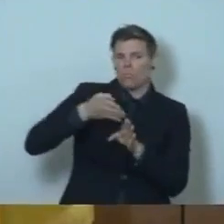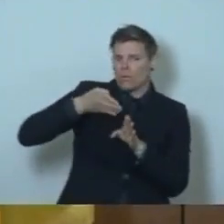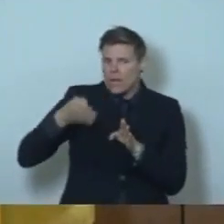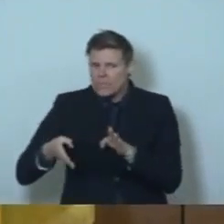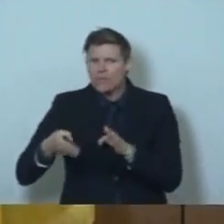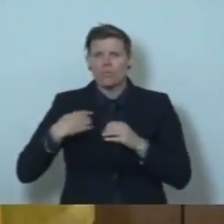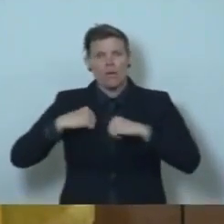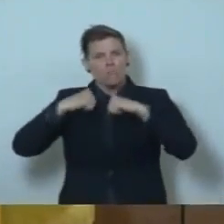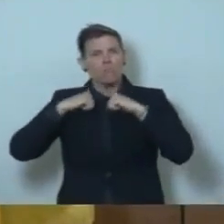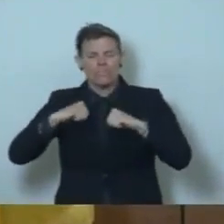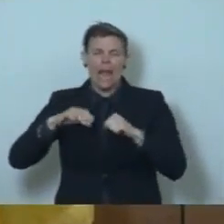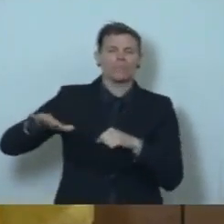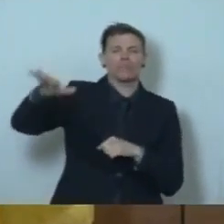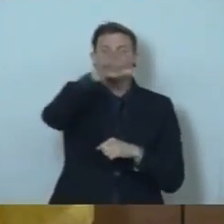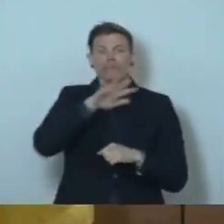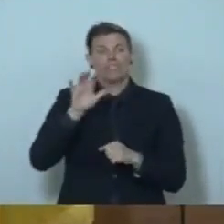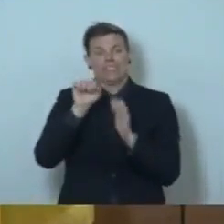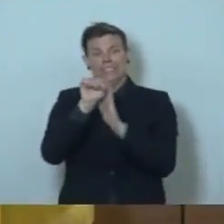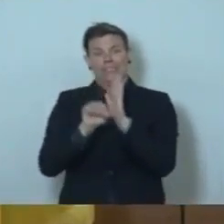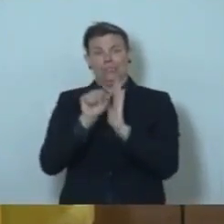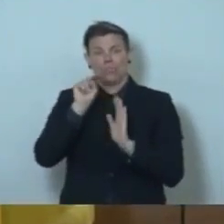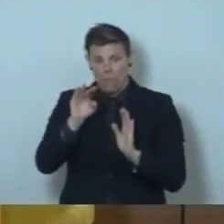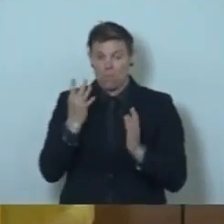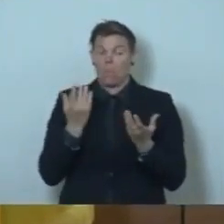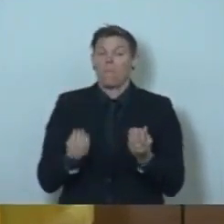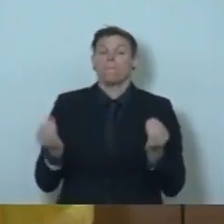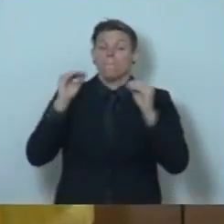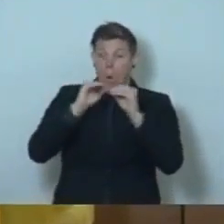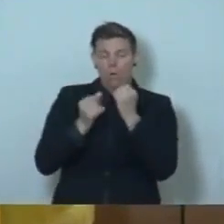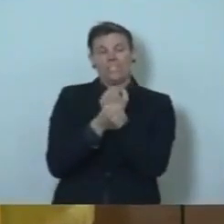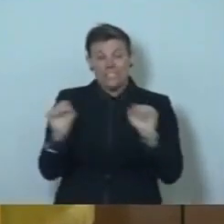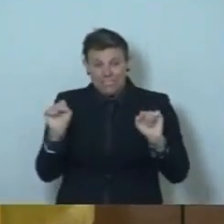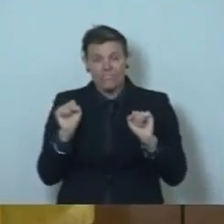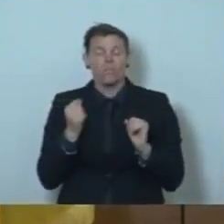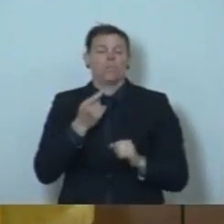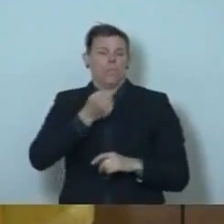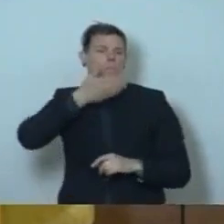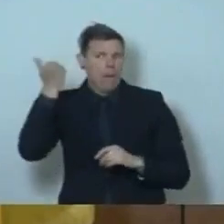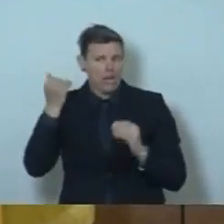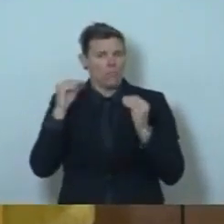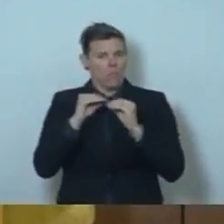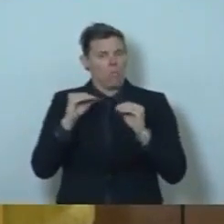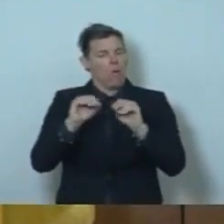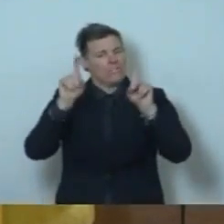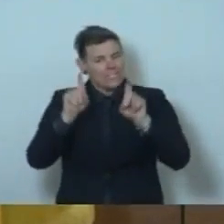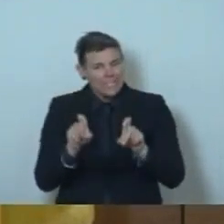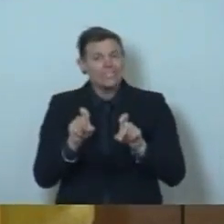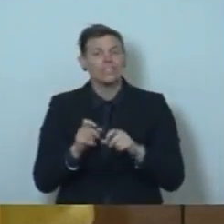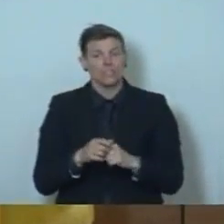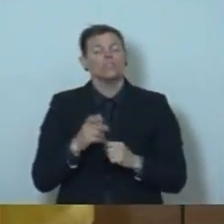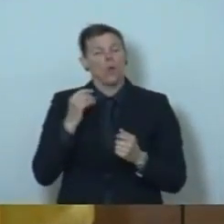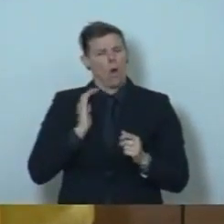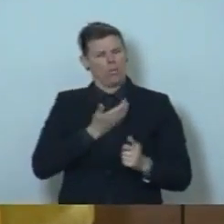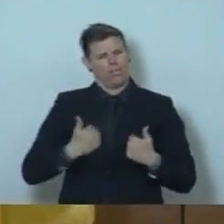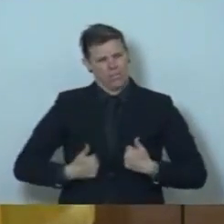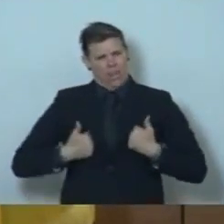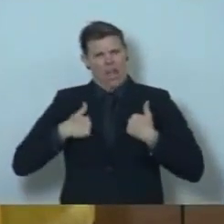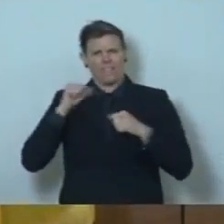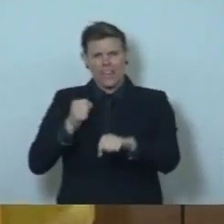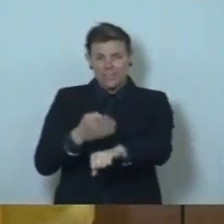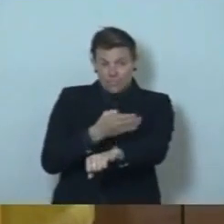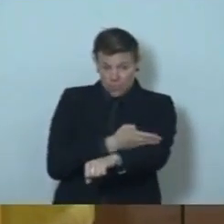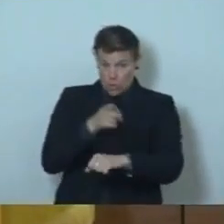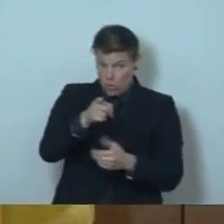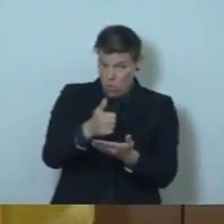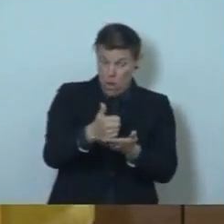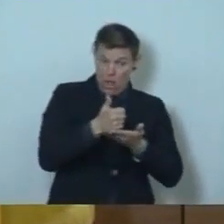and your community, it's going to keep more New Mexicans safe, and it's going to save lives. So think about testing in that context. You can help us save a